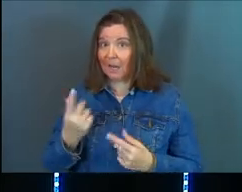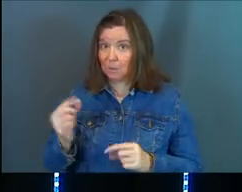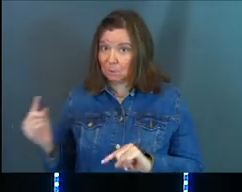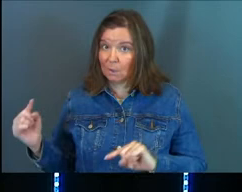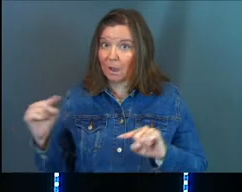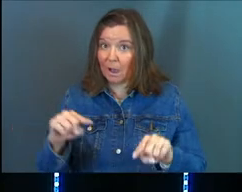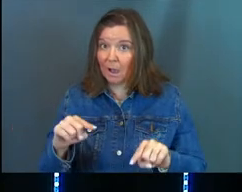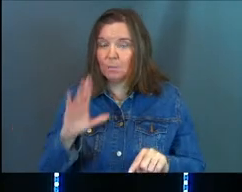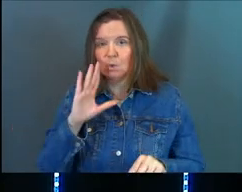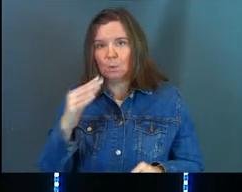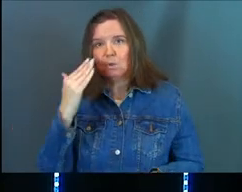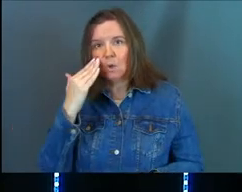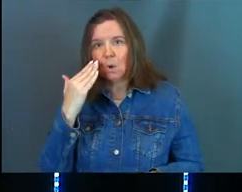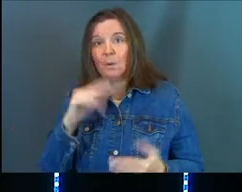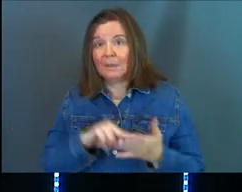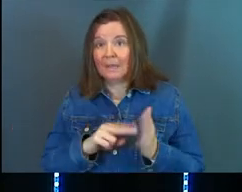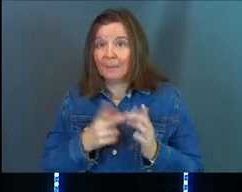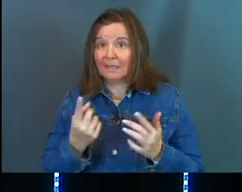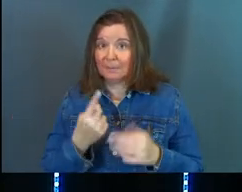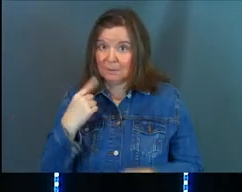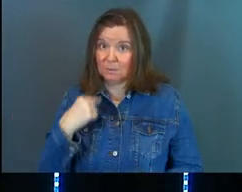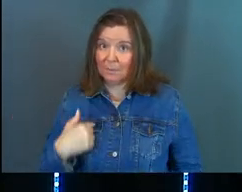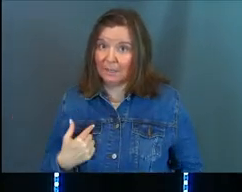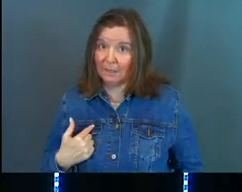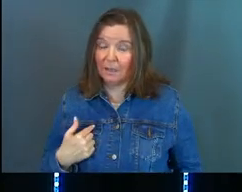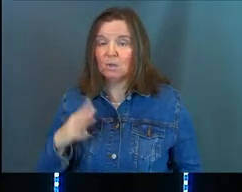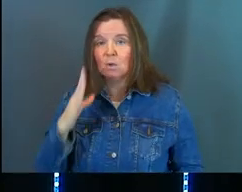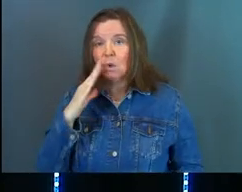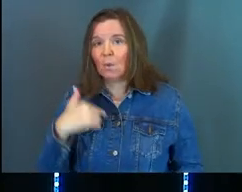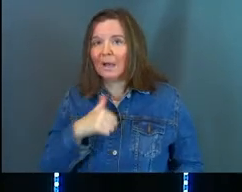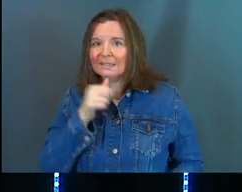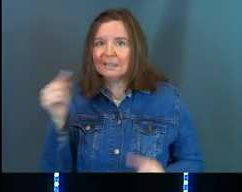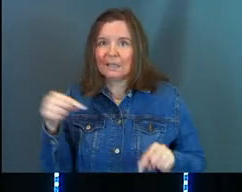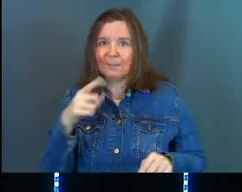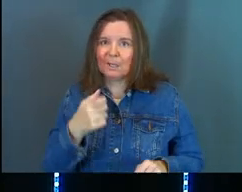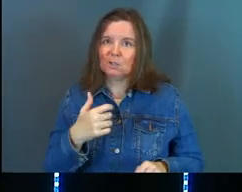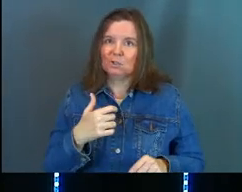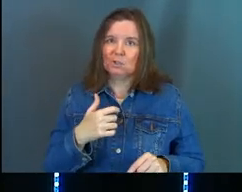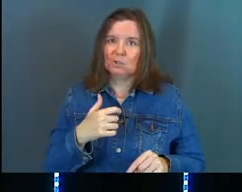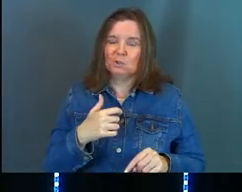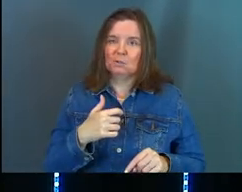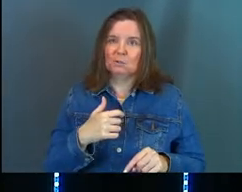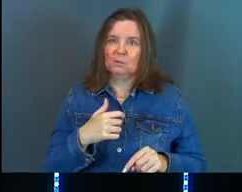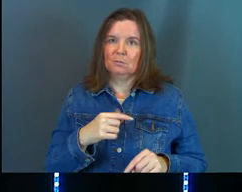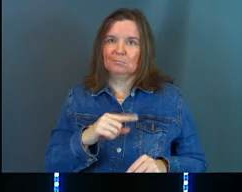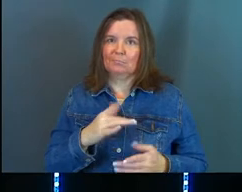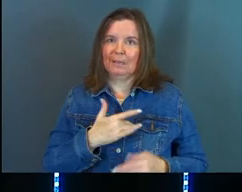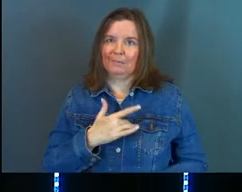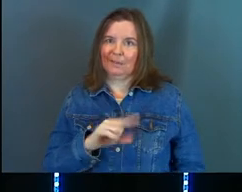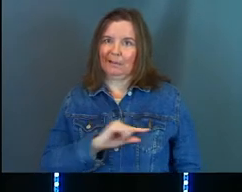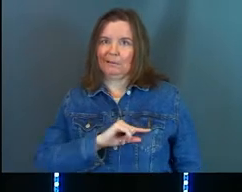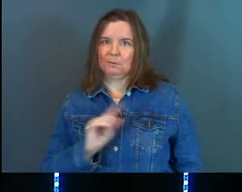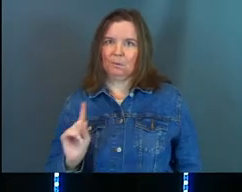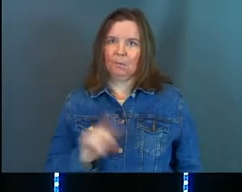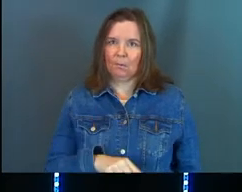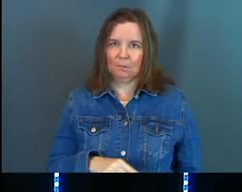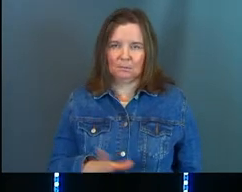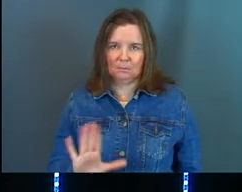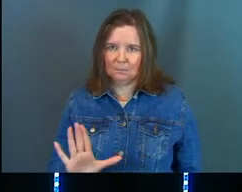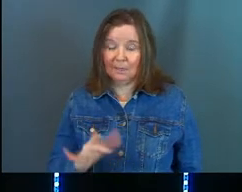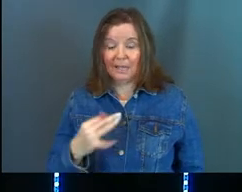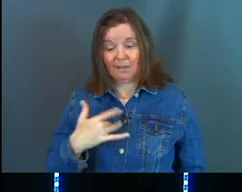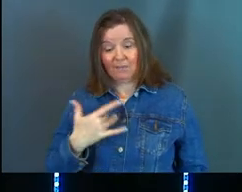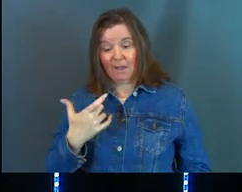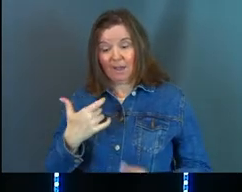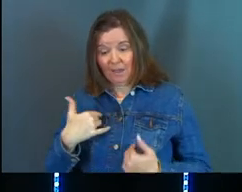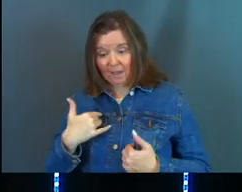do come, you're going to know it meant something to me. And you're going to know I didn't come because you coerced me and twisted my arm. And